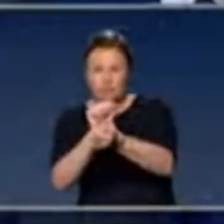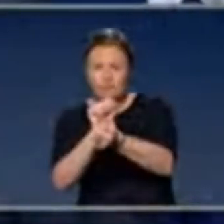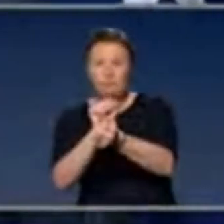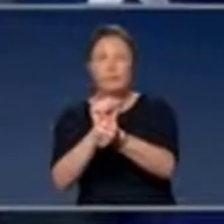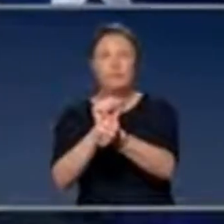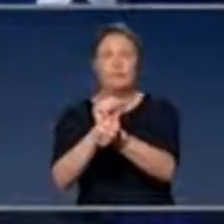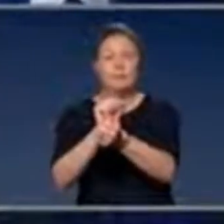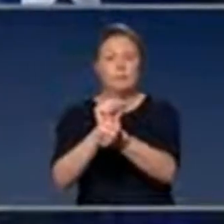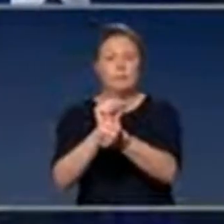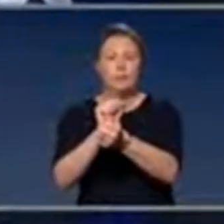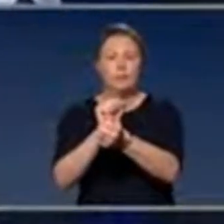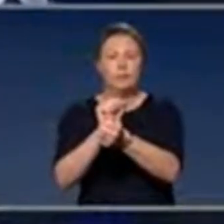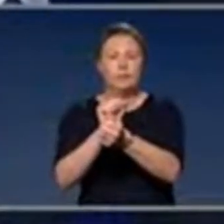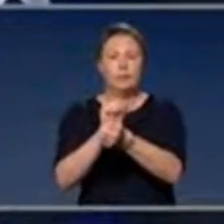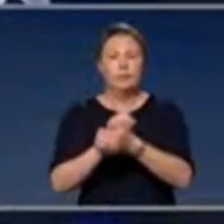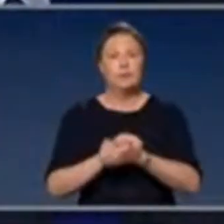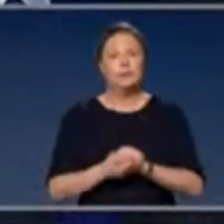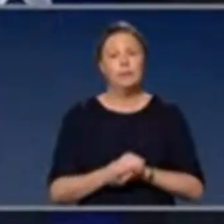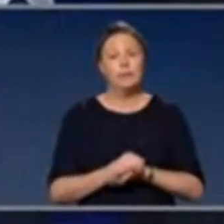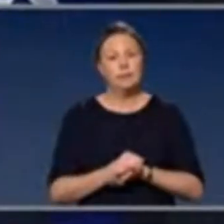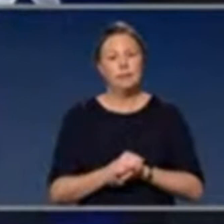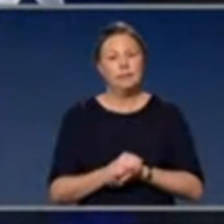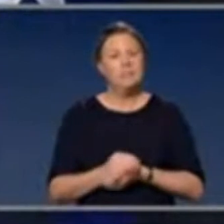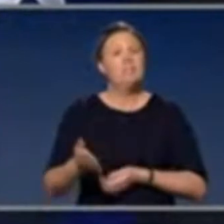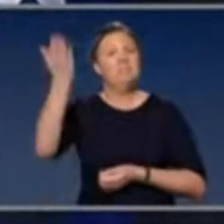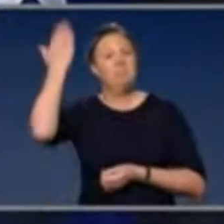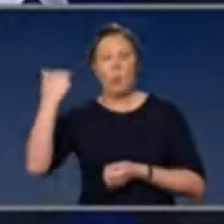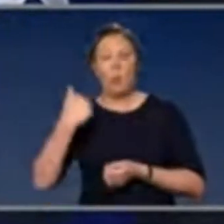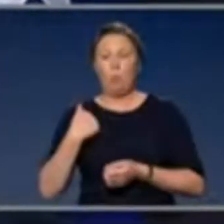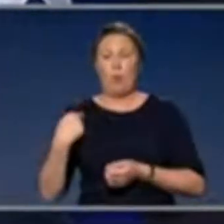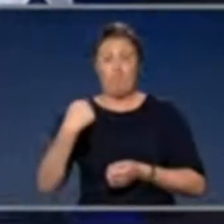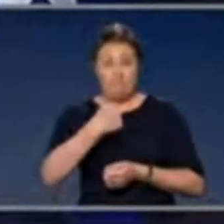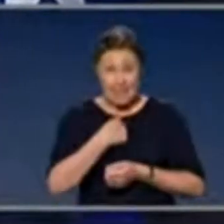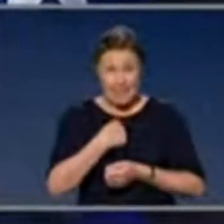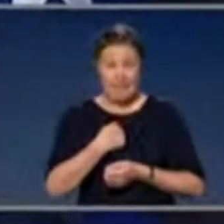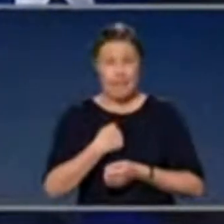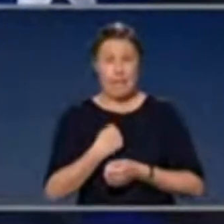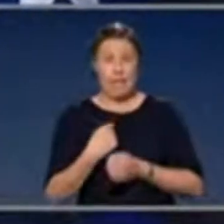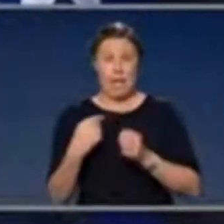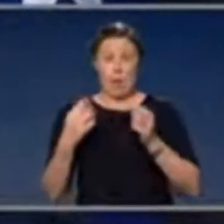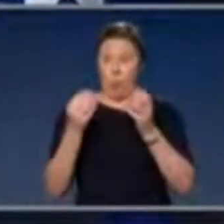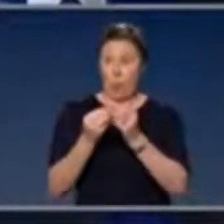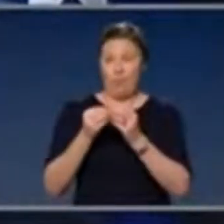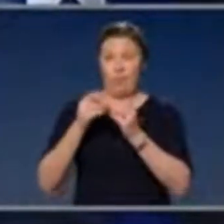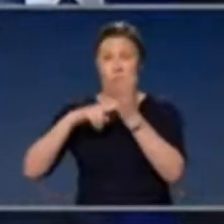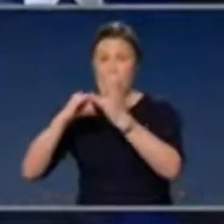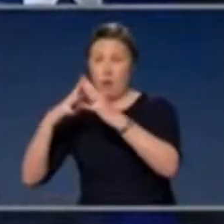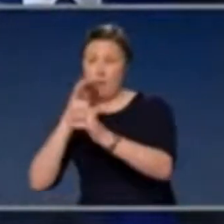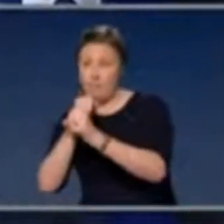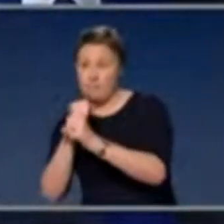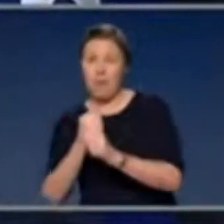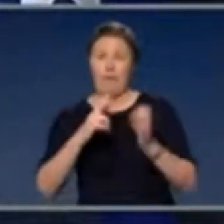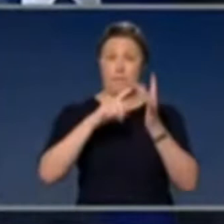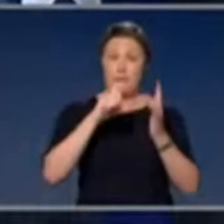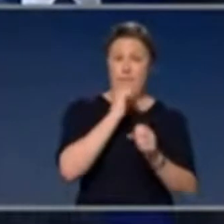put in place by both premiers and myself some time ago. And we worked daily, literally daily,